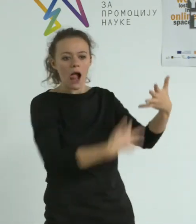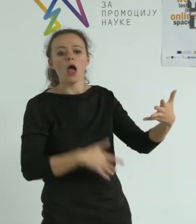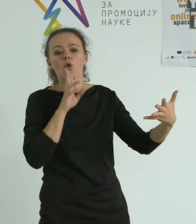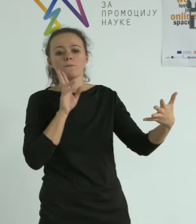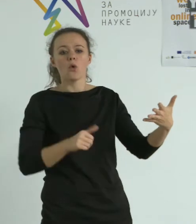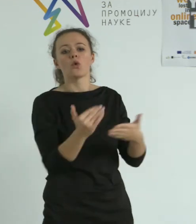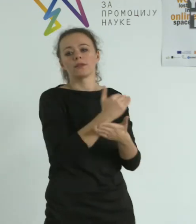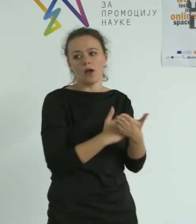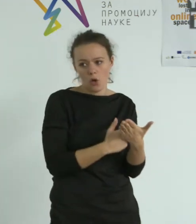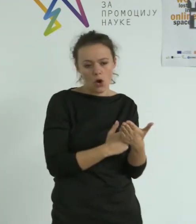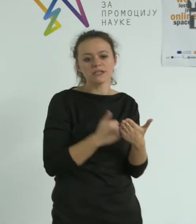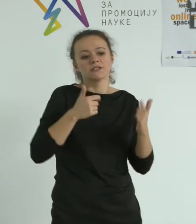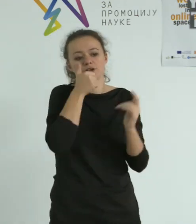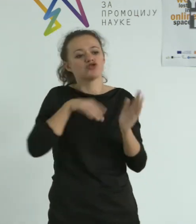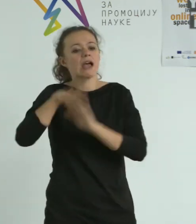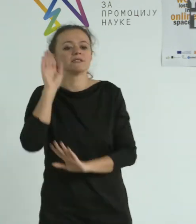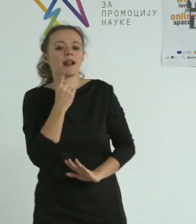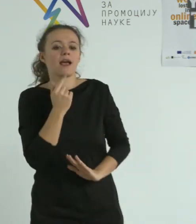or whenever they like.